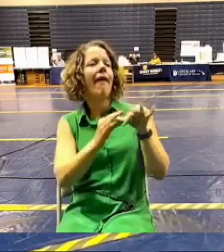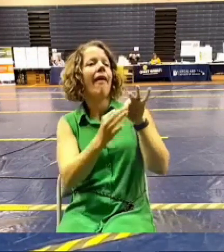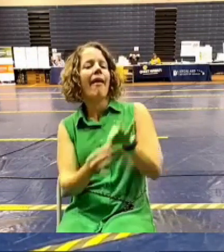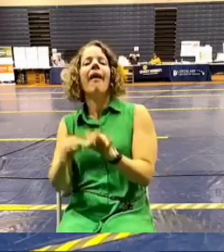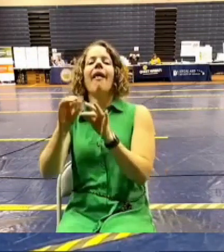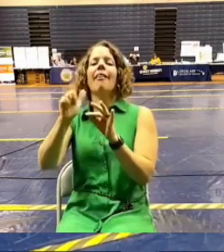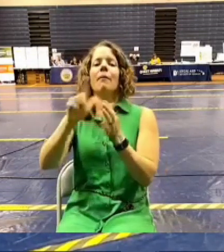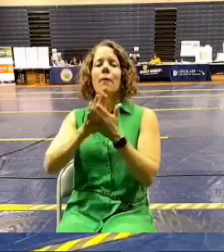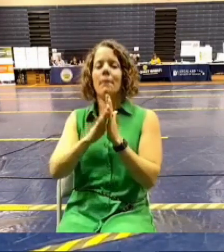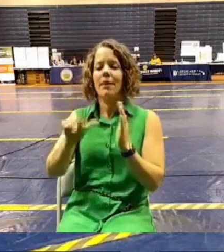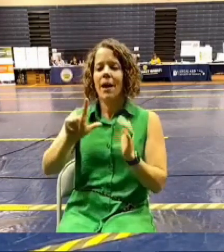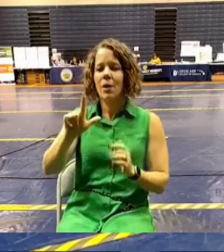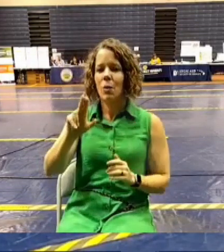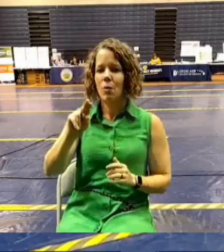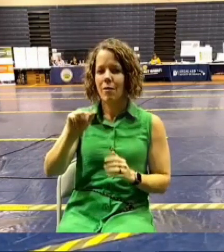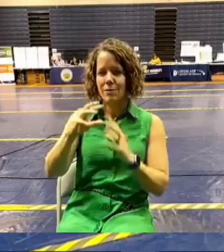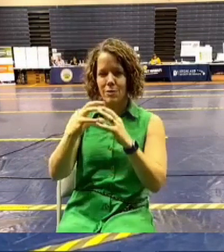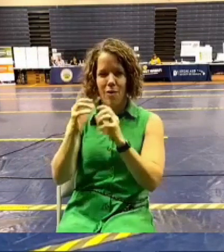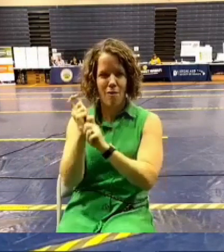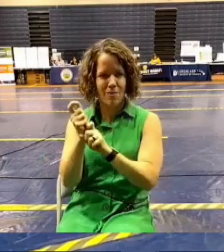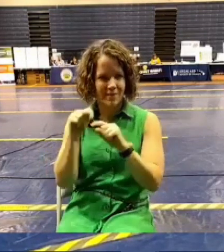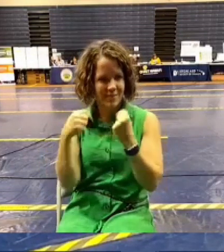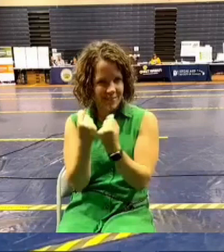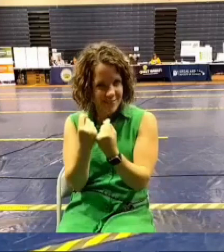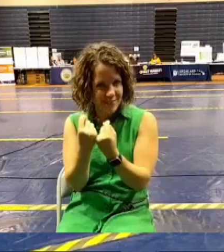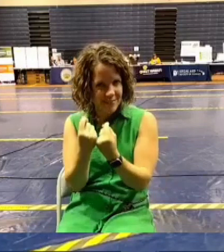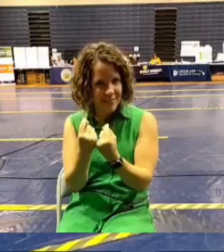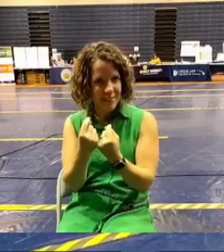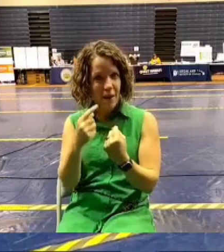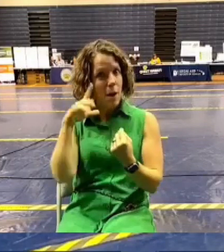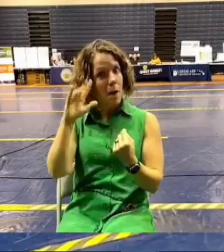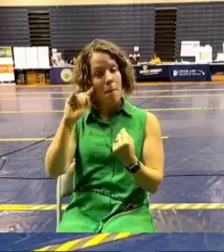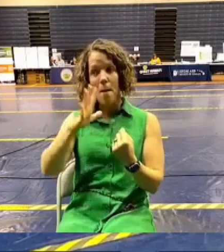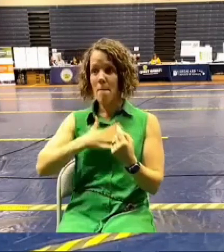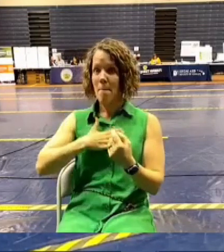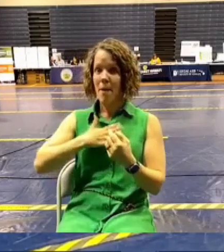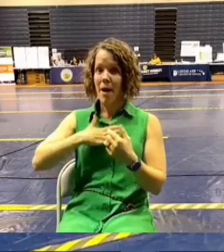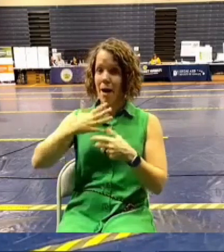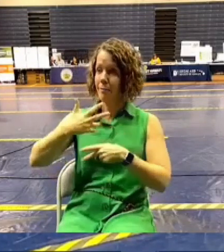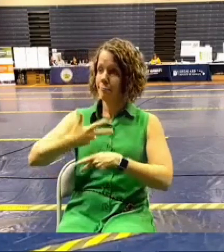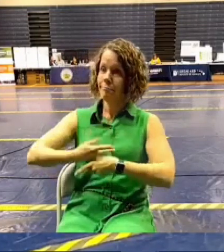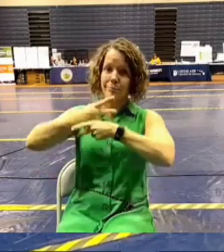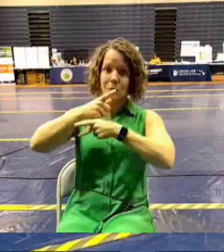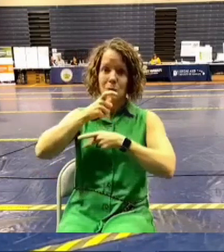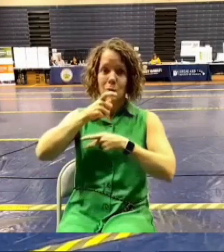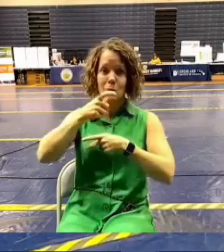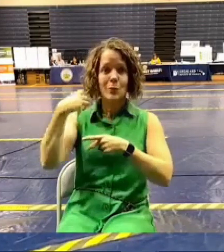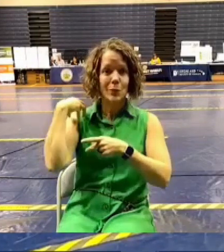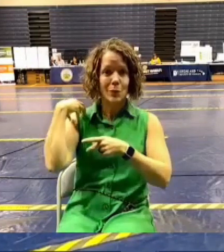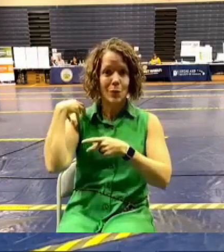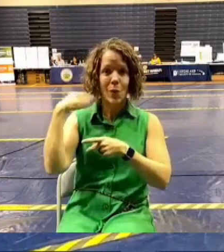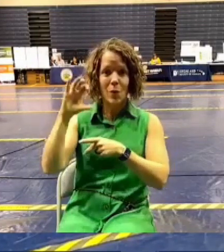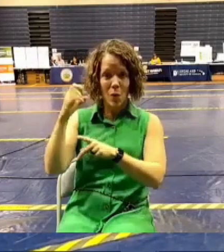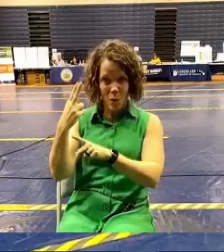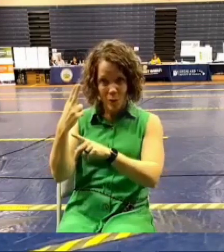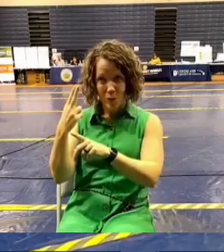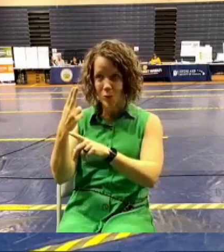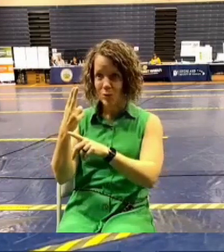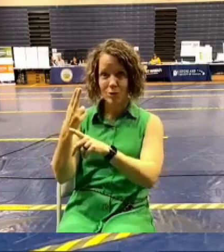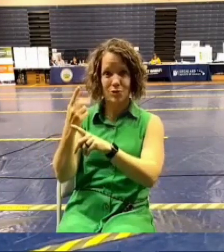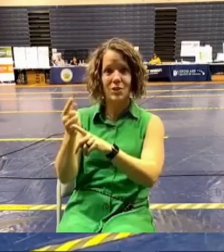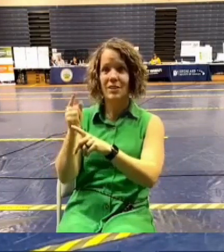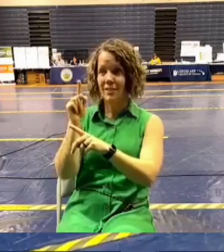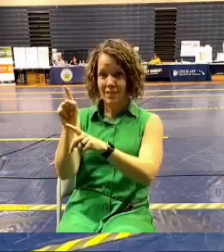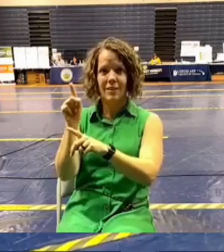kind of hammers. But I was raised by these gentlemen, Coach Earl Kukahiko Jr., Coach Glenn